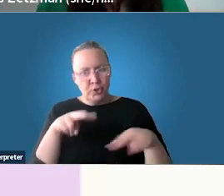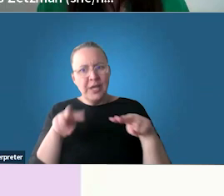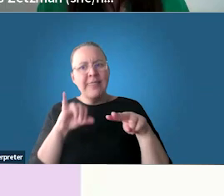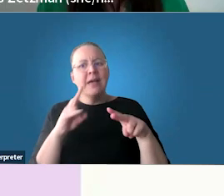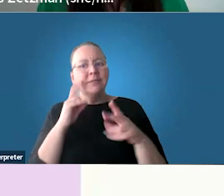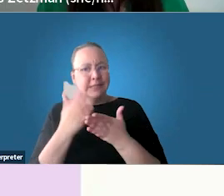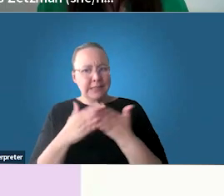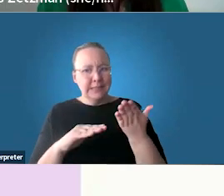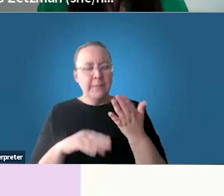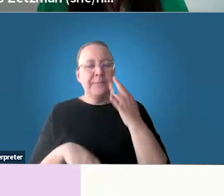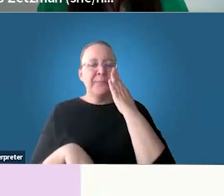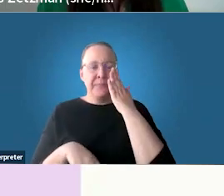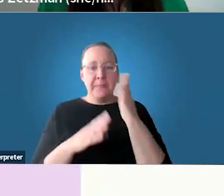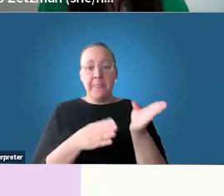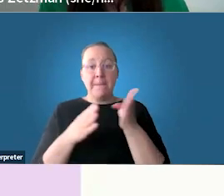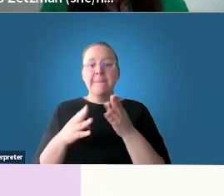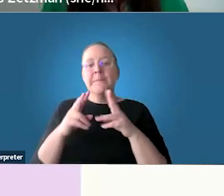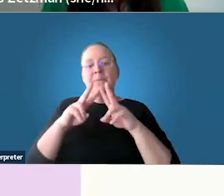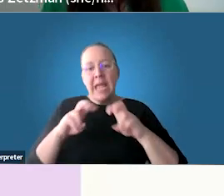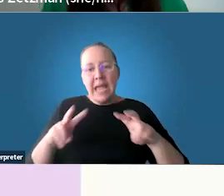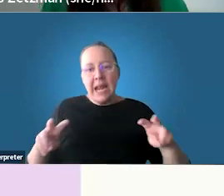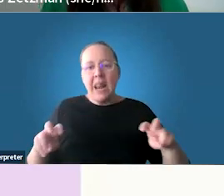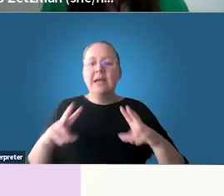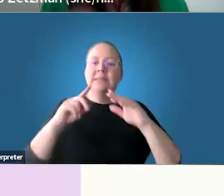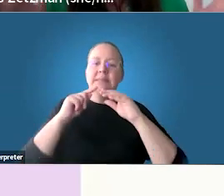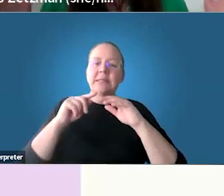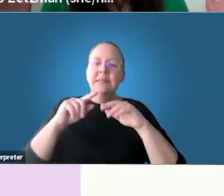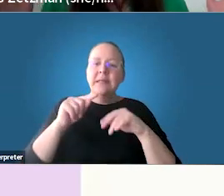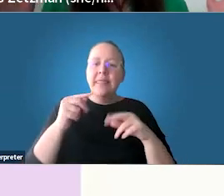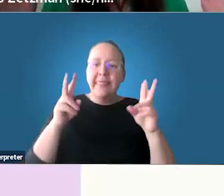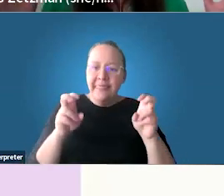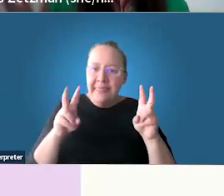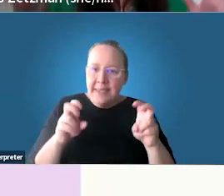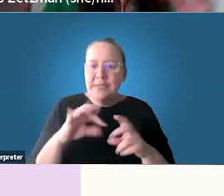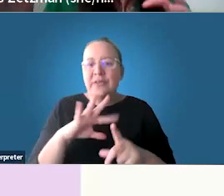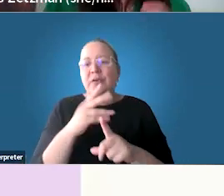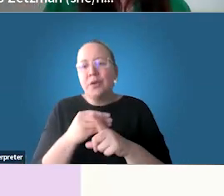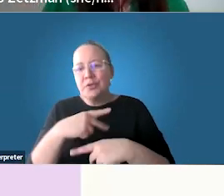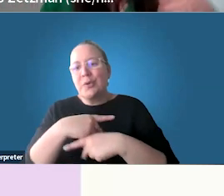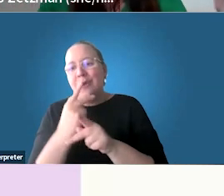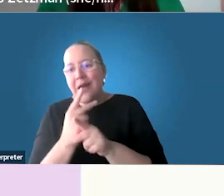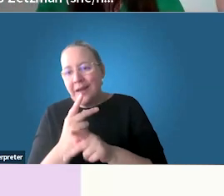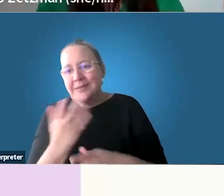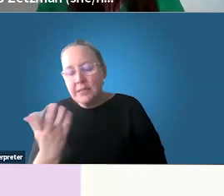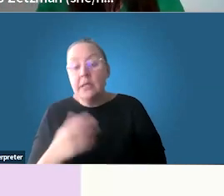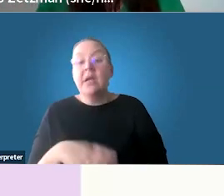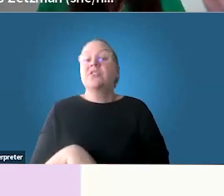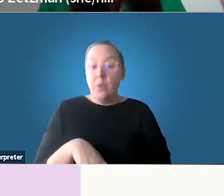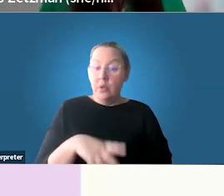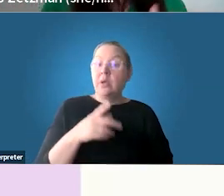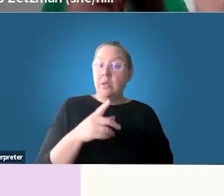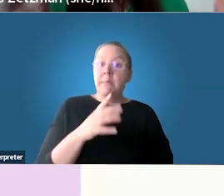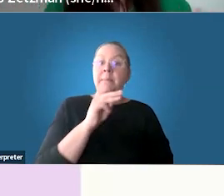see some of that, and then analyze themes of cultural products over time. We can look at the collection of stories in the media,